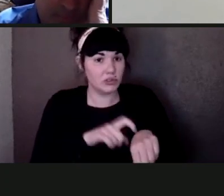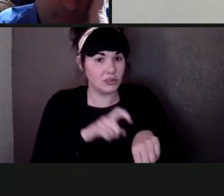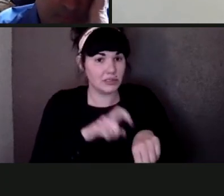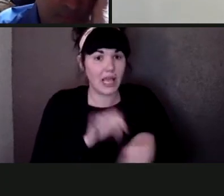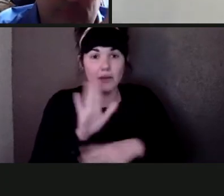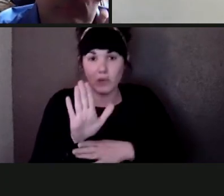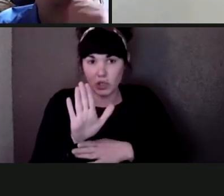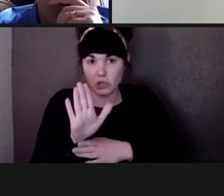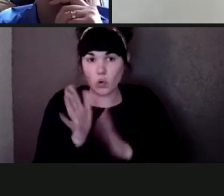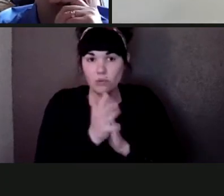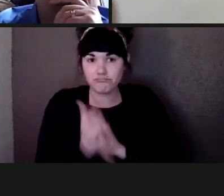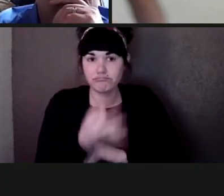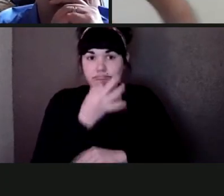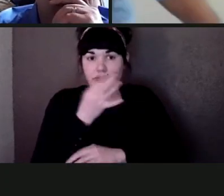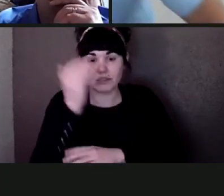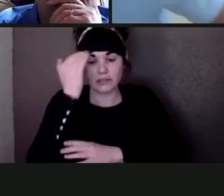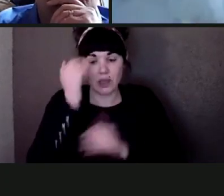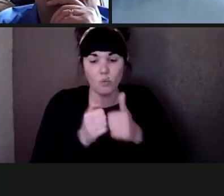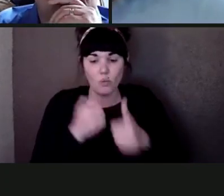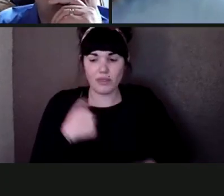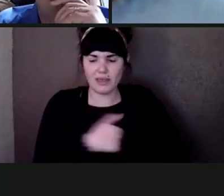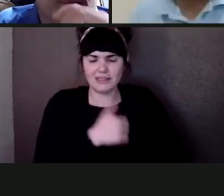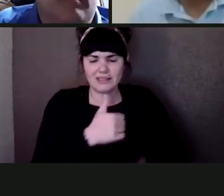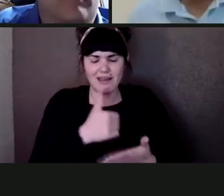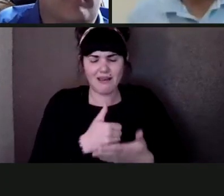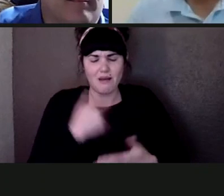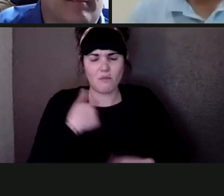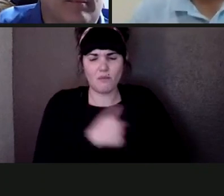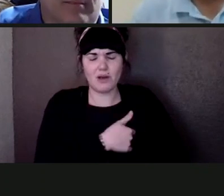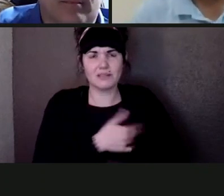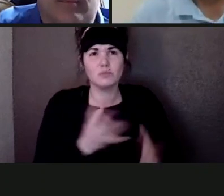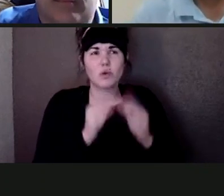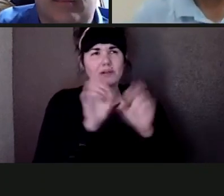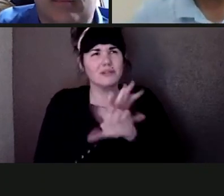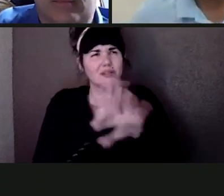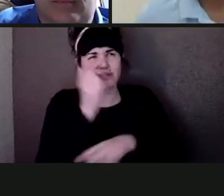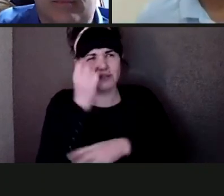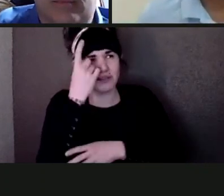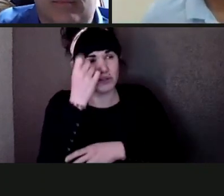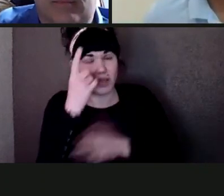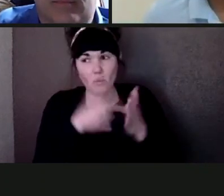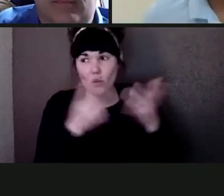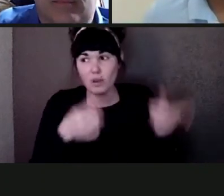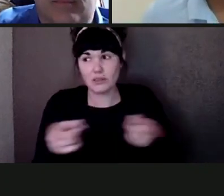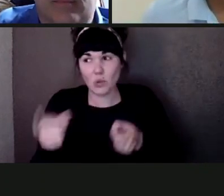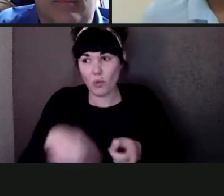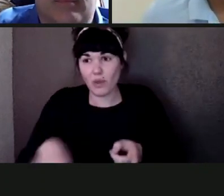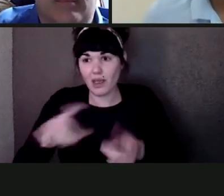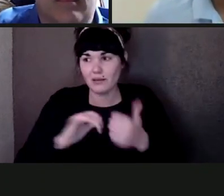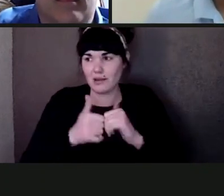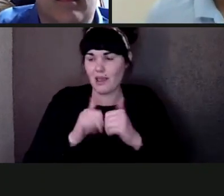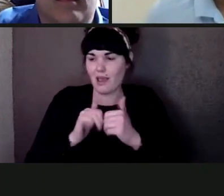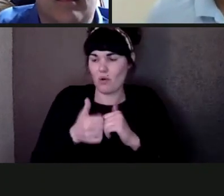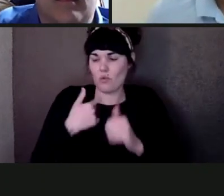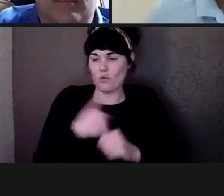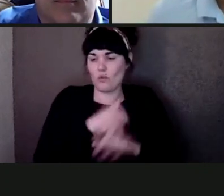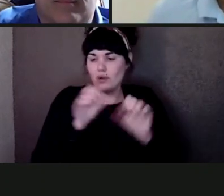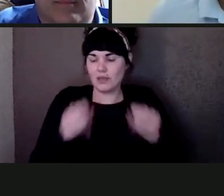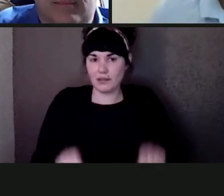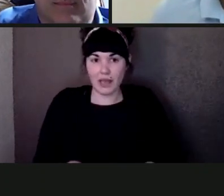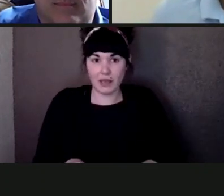that we can better understand what is, is going on and, and how we can, uh, one